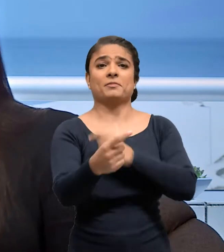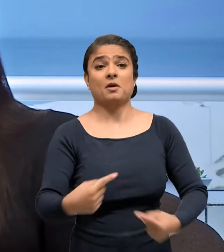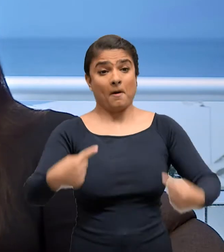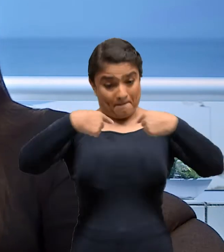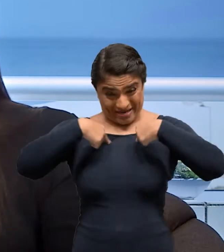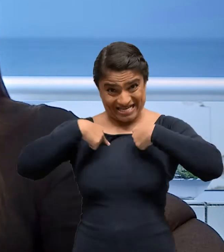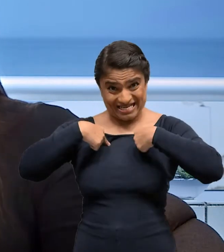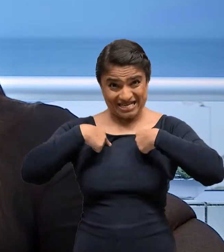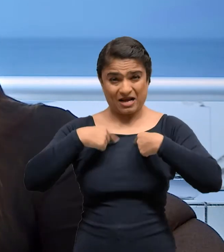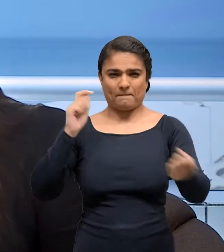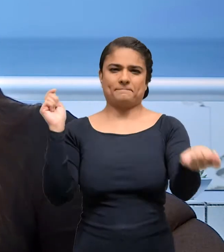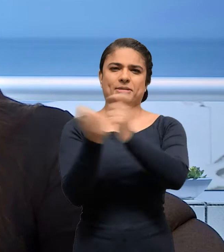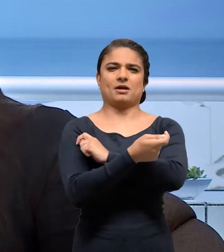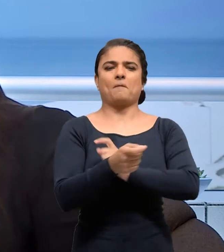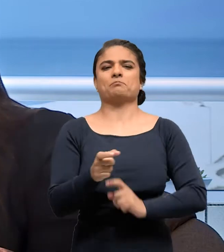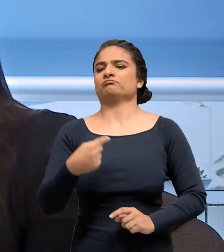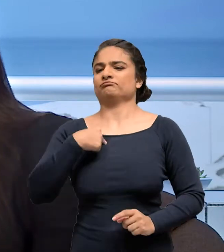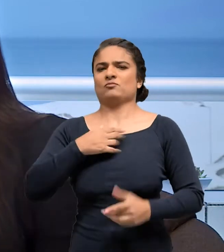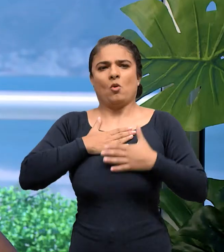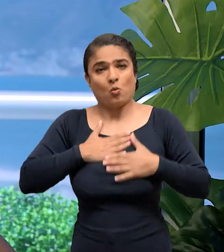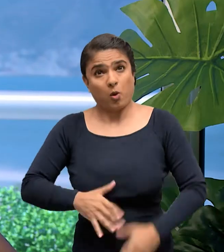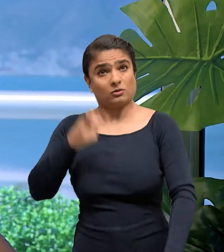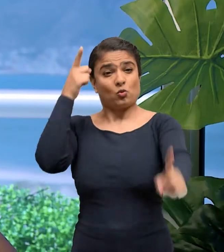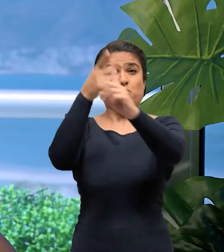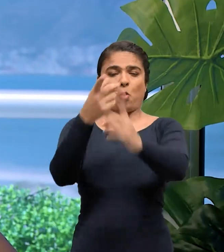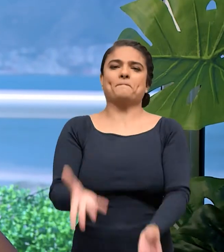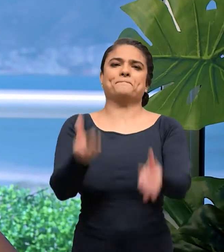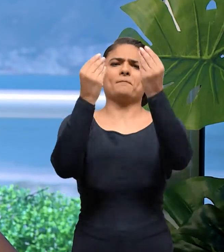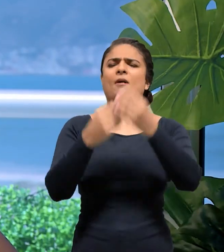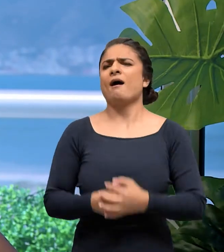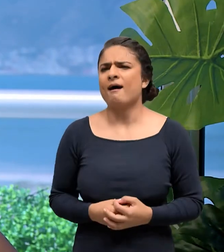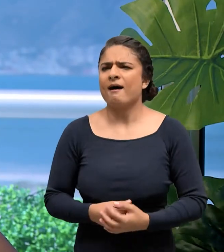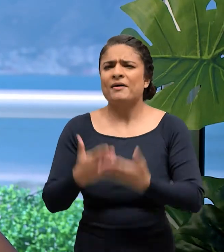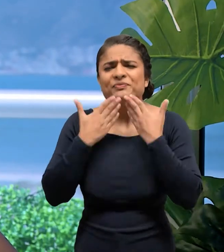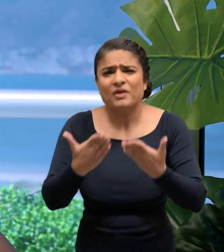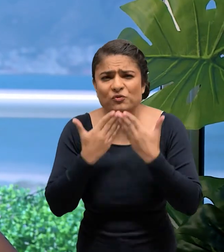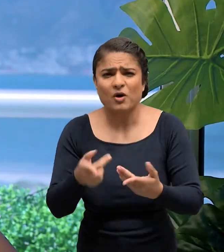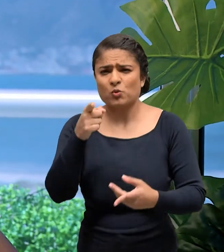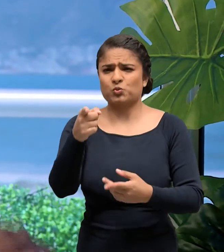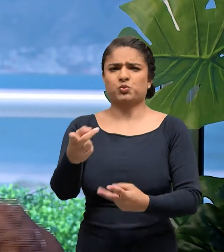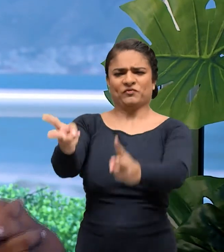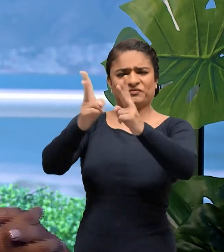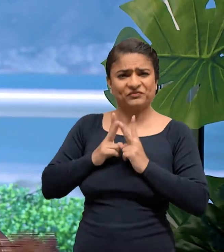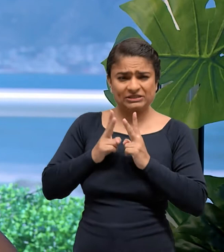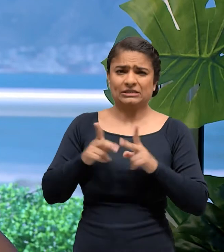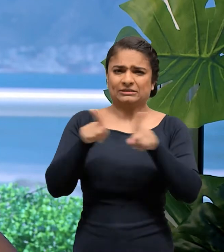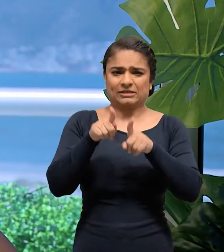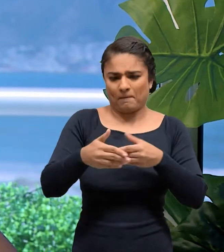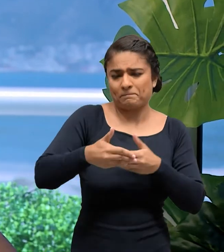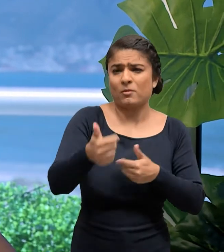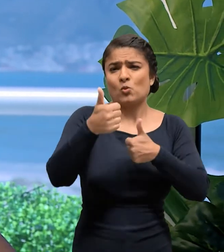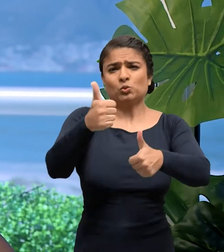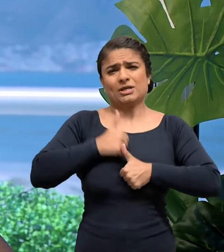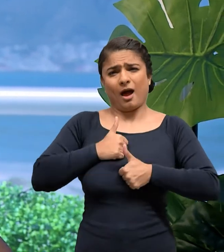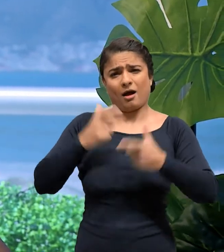the person I want to be? Marlene, baie dankie vir die saamkuier en alle voorspoed vir die jaar